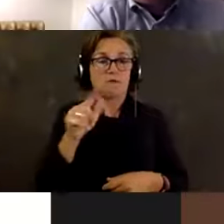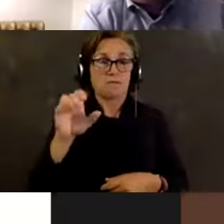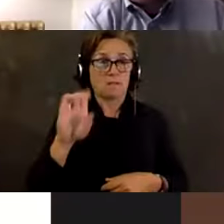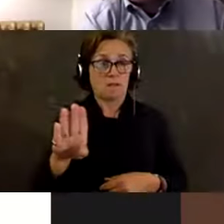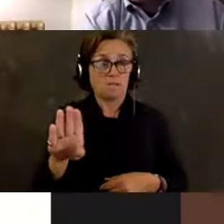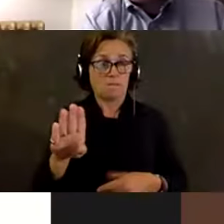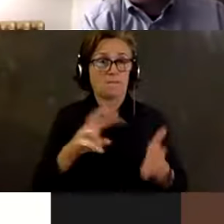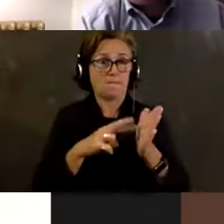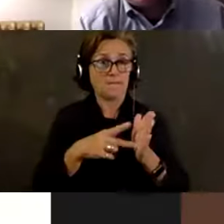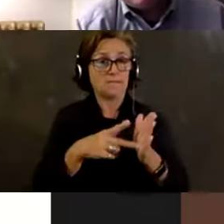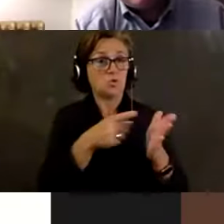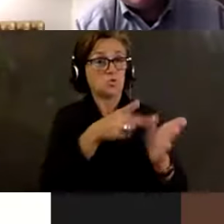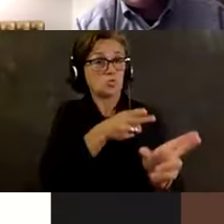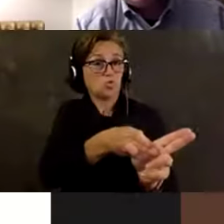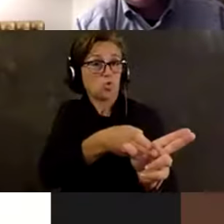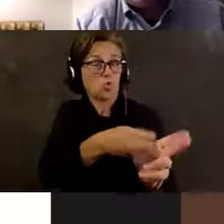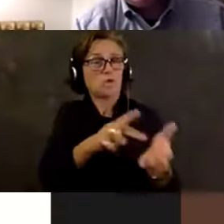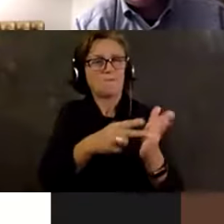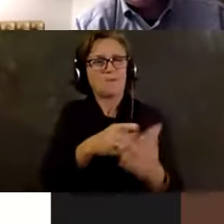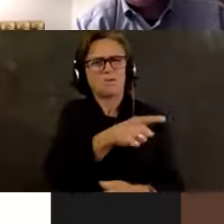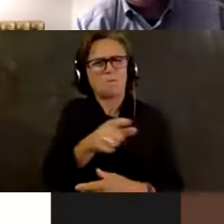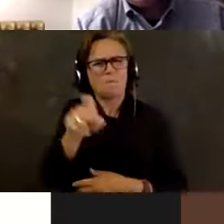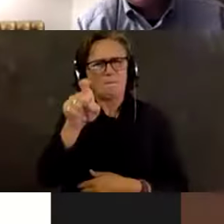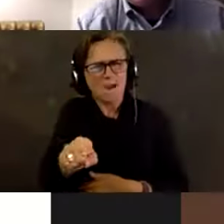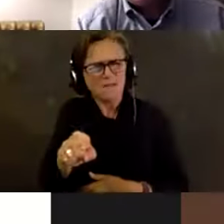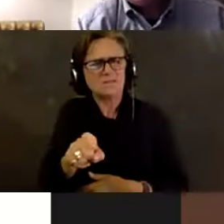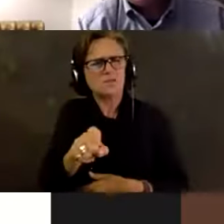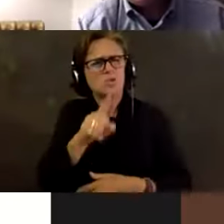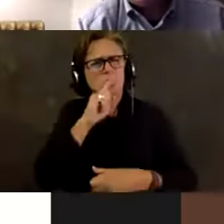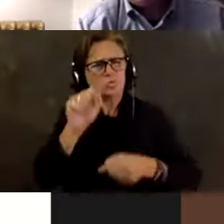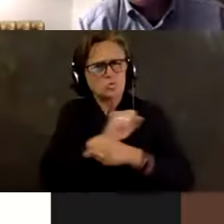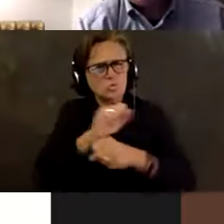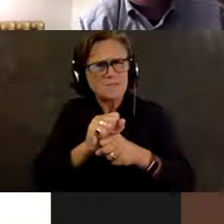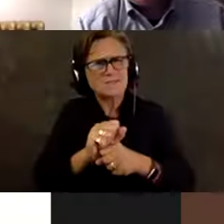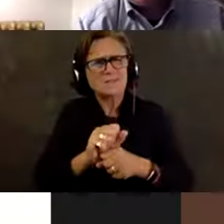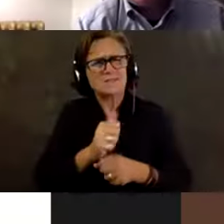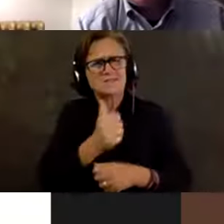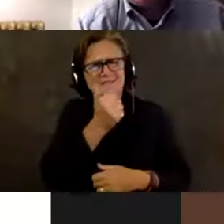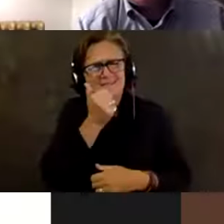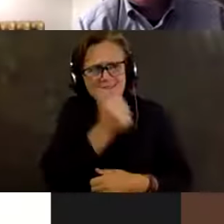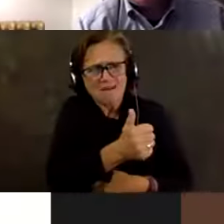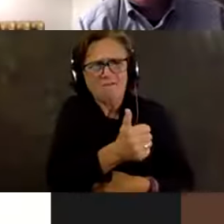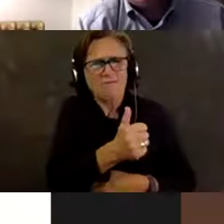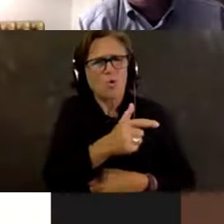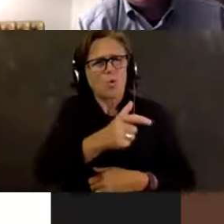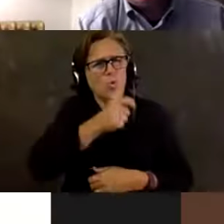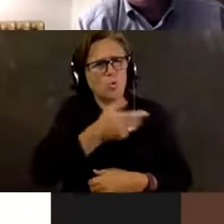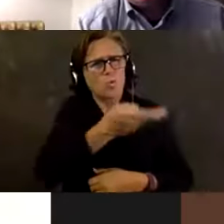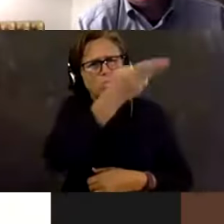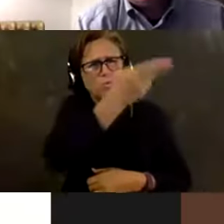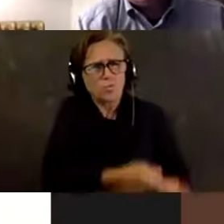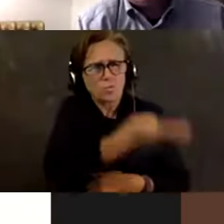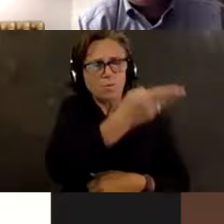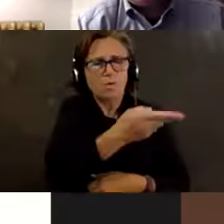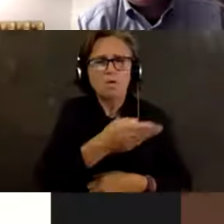admission was that you be your authentic self? And I said, wow. And we sat down, we started writing that